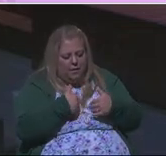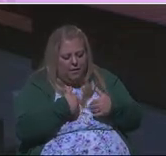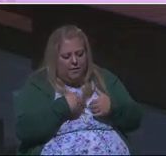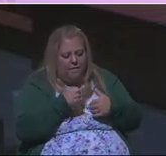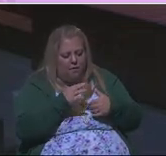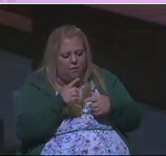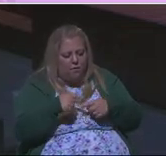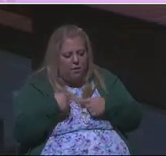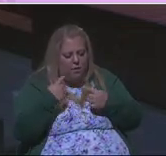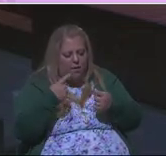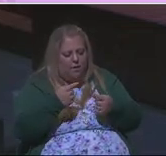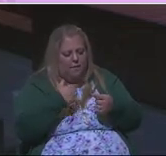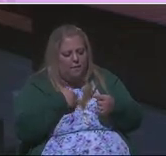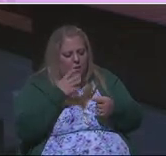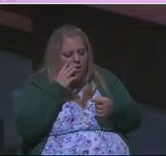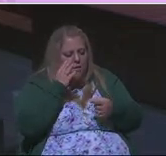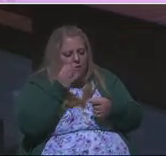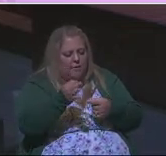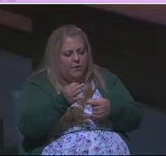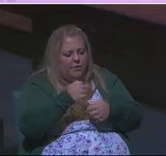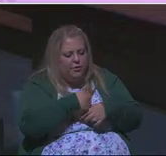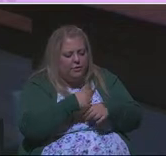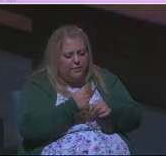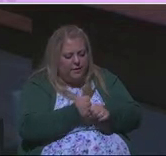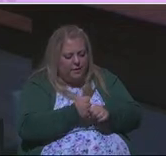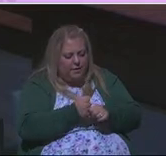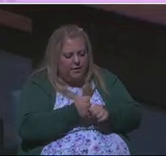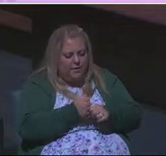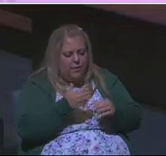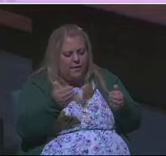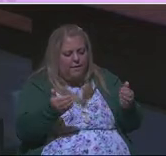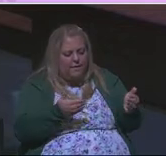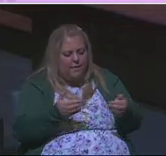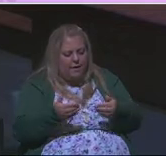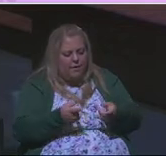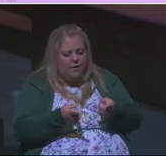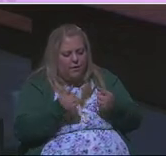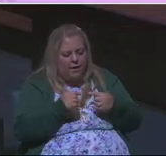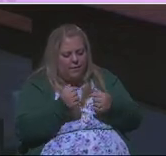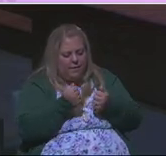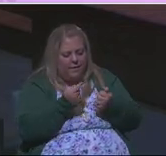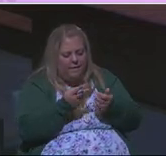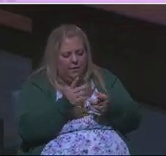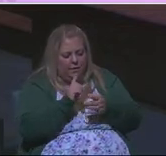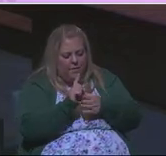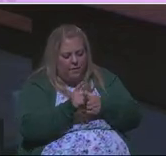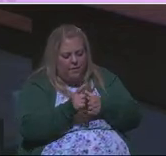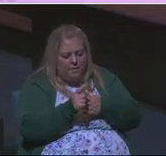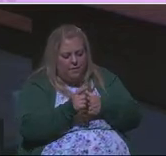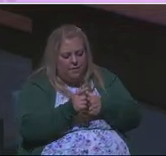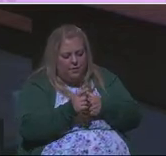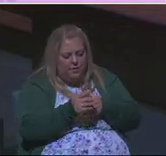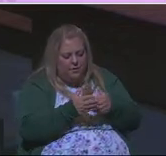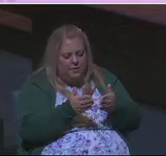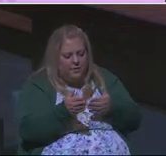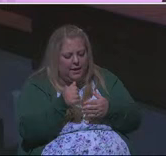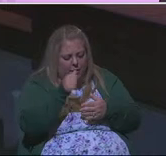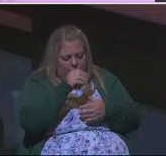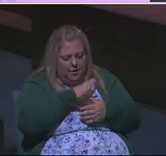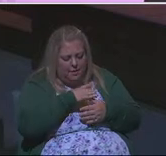make. And I would invite you to come in just a few moments and just come down here and take one of the men and say,